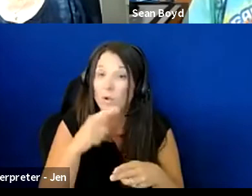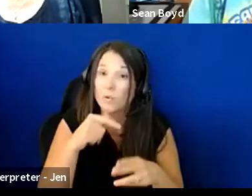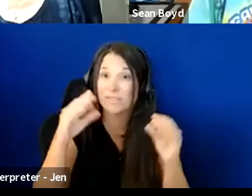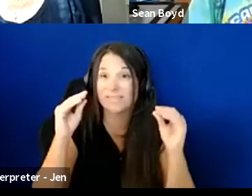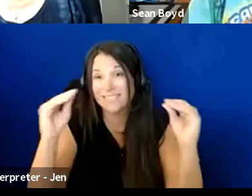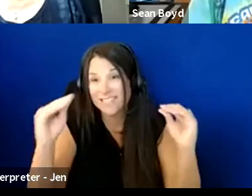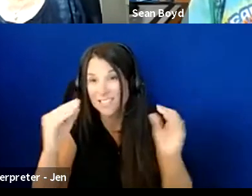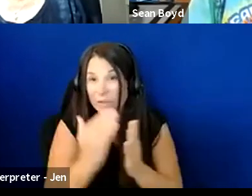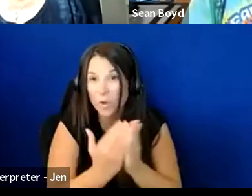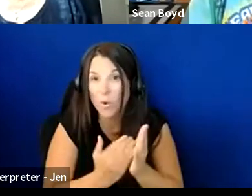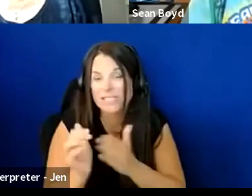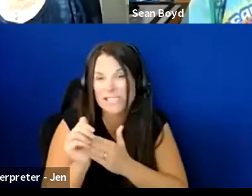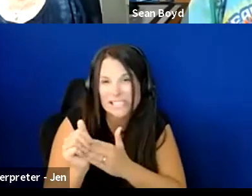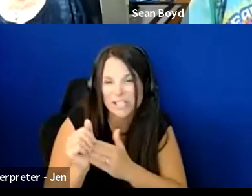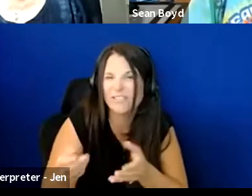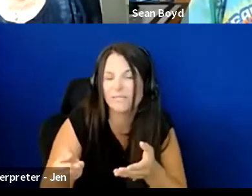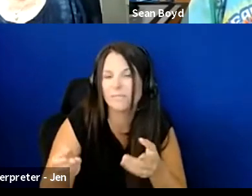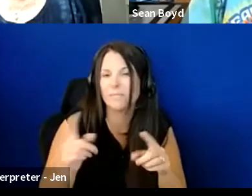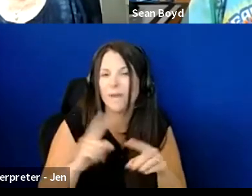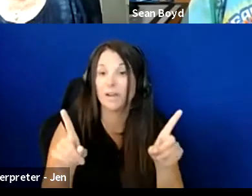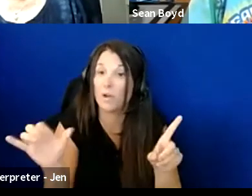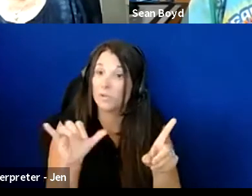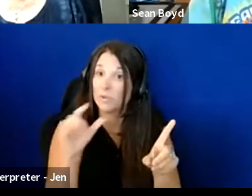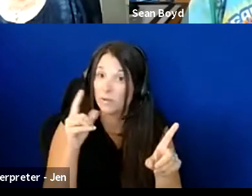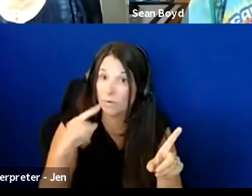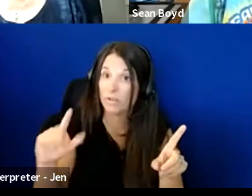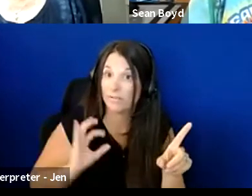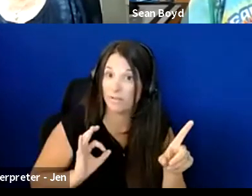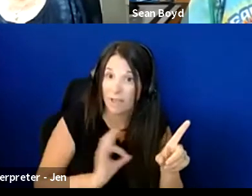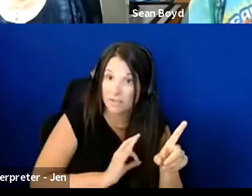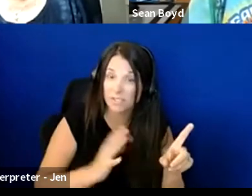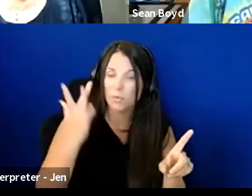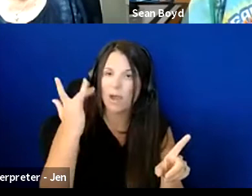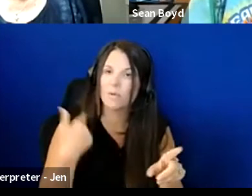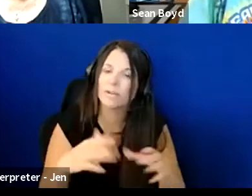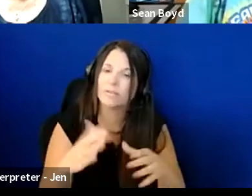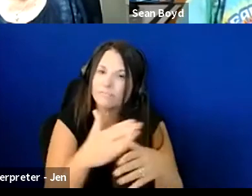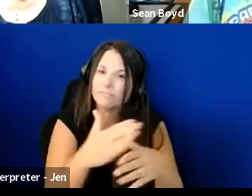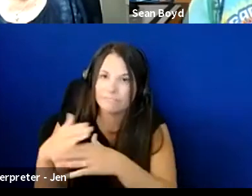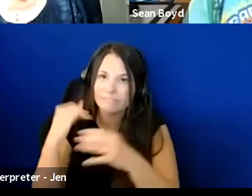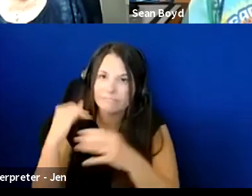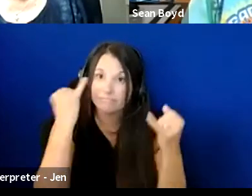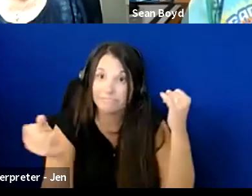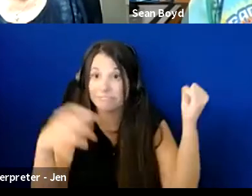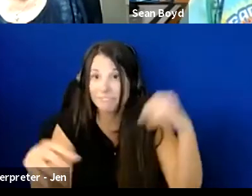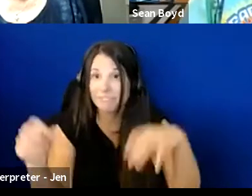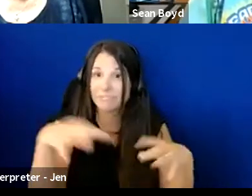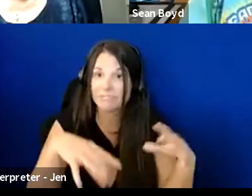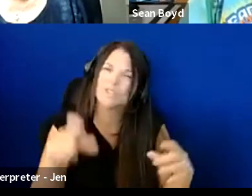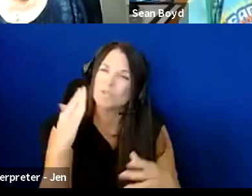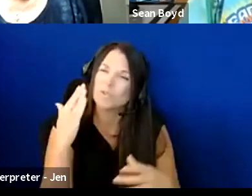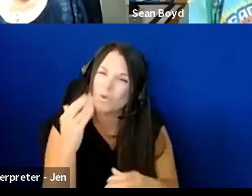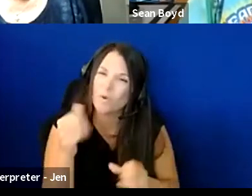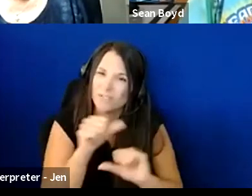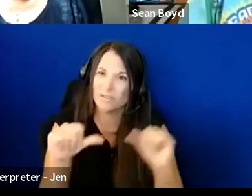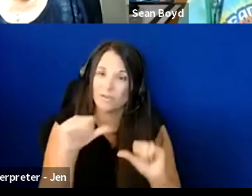but the course per se, but with the faculty too, because we are sharing ideas, and you get to know people outside your own